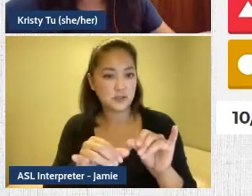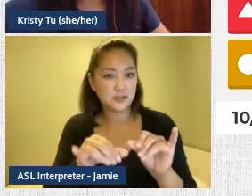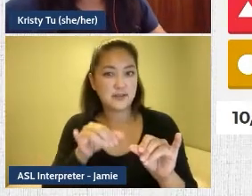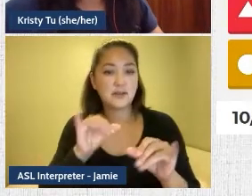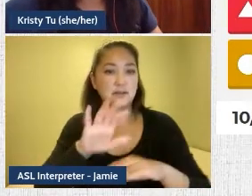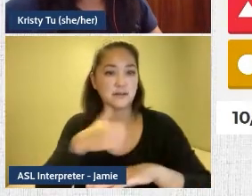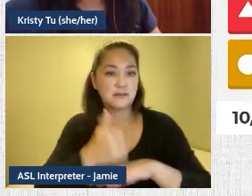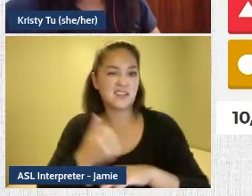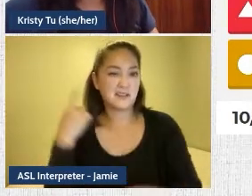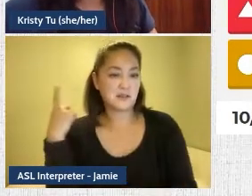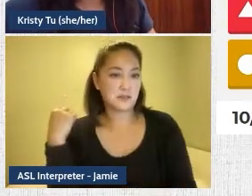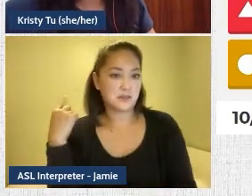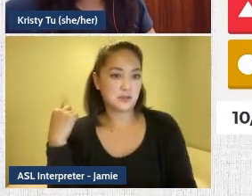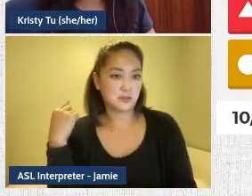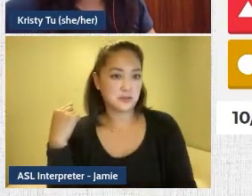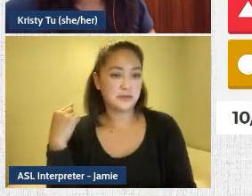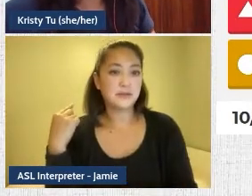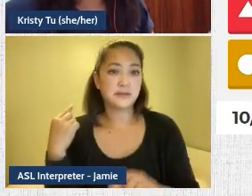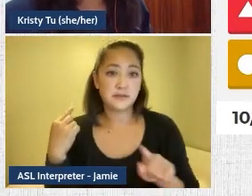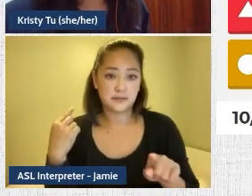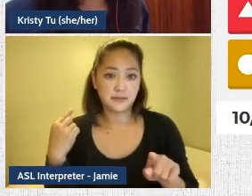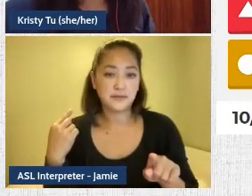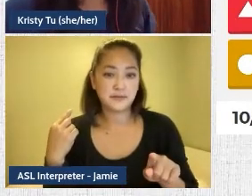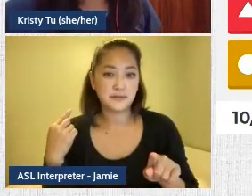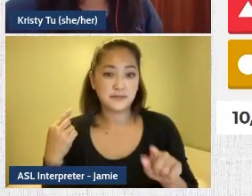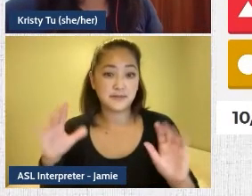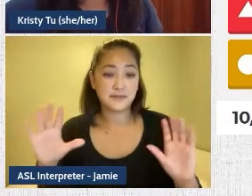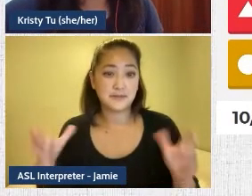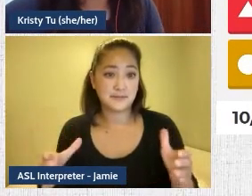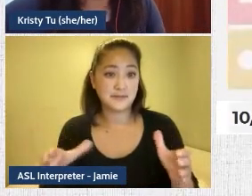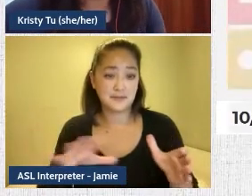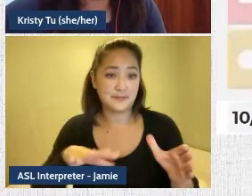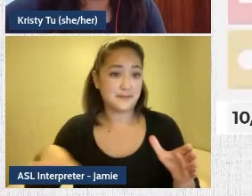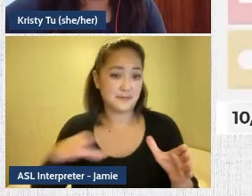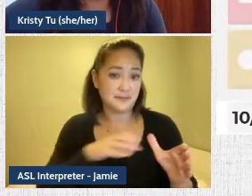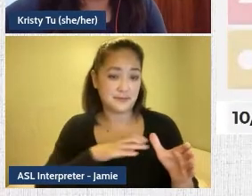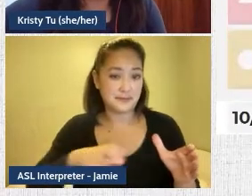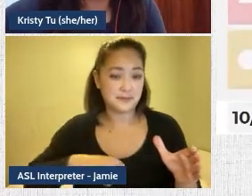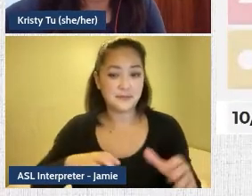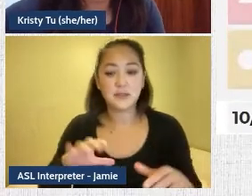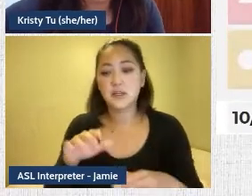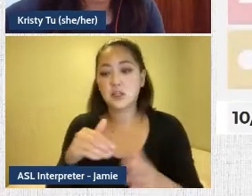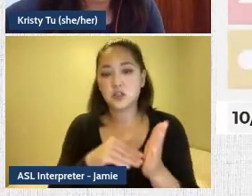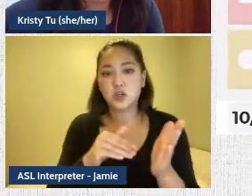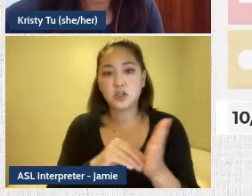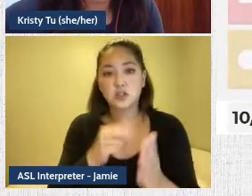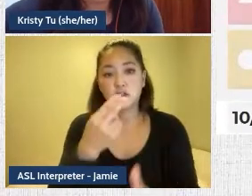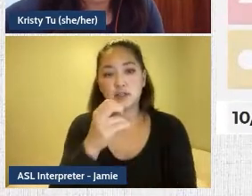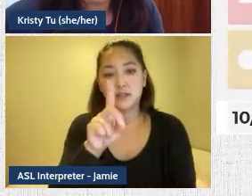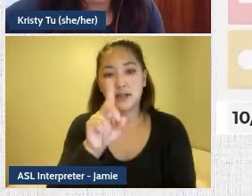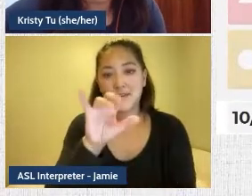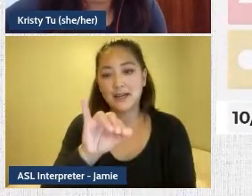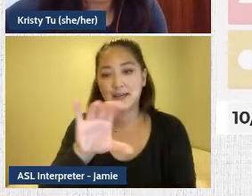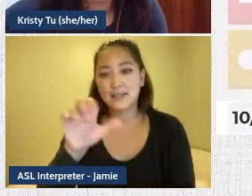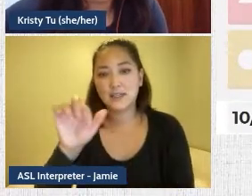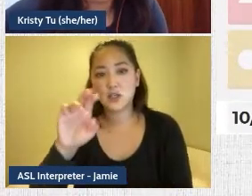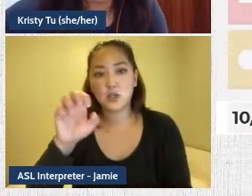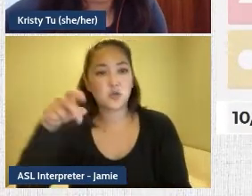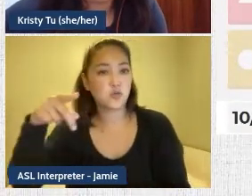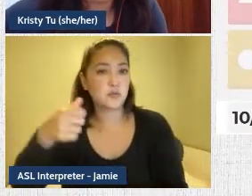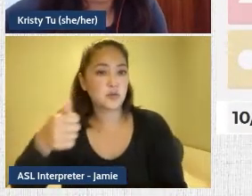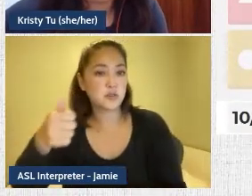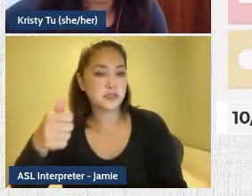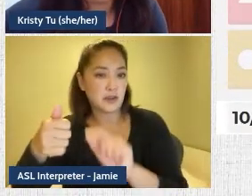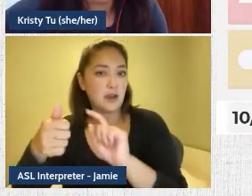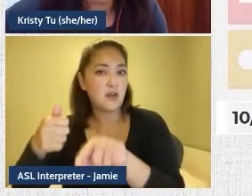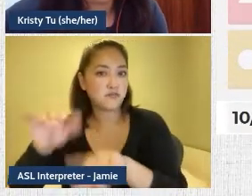was again established through an endowed chair. And Dr. Heidi Plug is the inaugural chairholder. It's really exciting